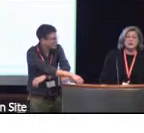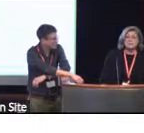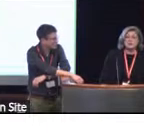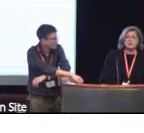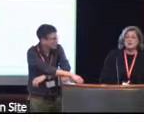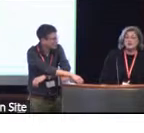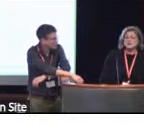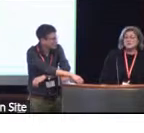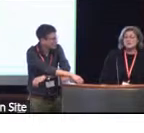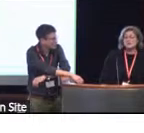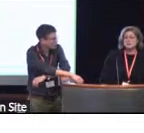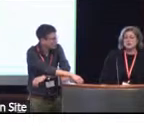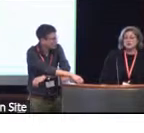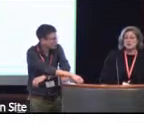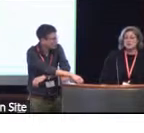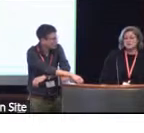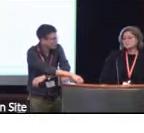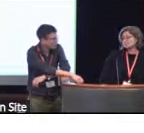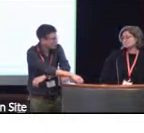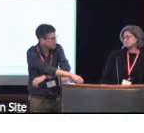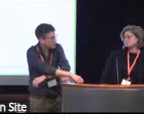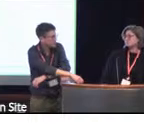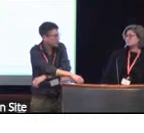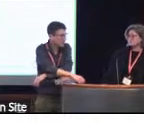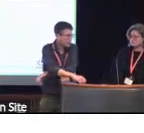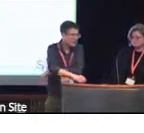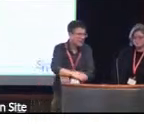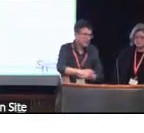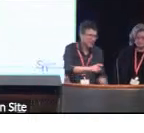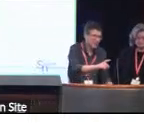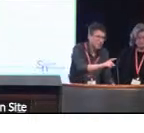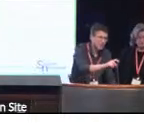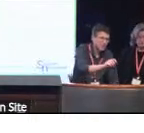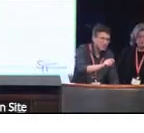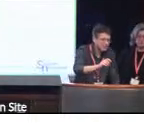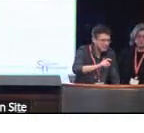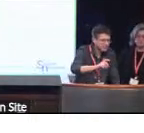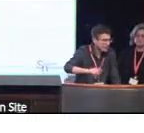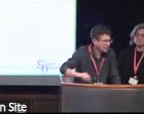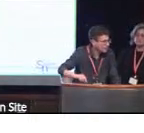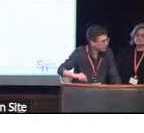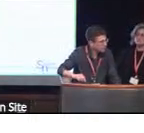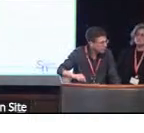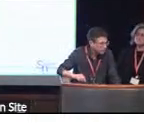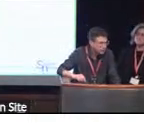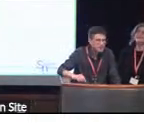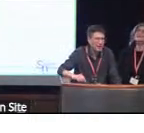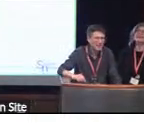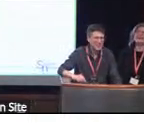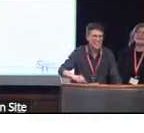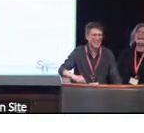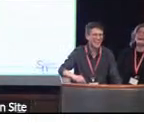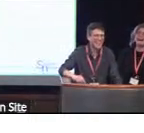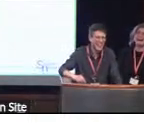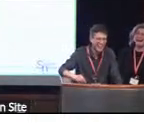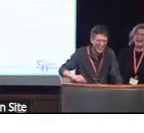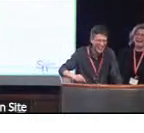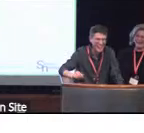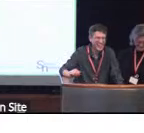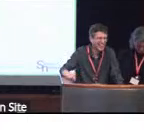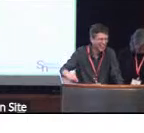hair, and I'm wearing glasses and a black jacket. And I'm a youthful,